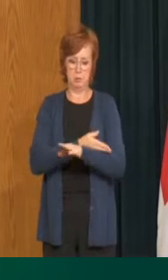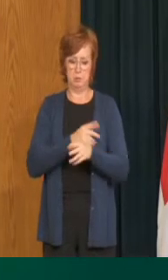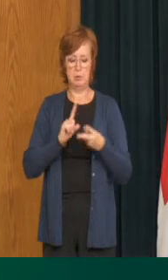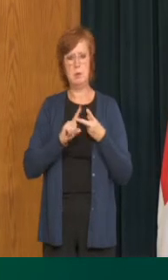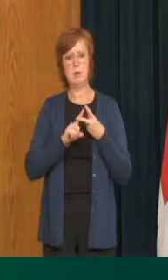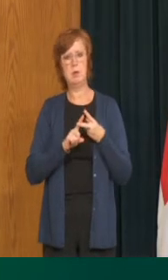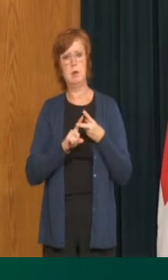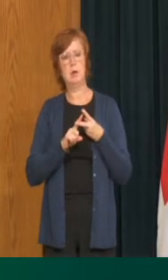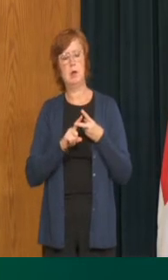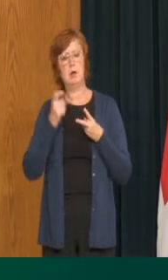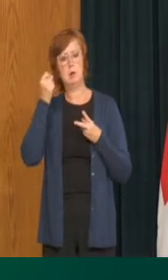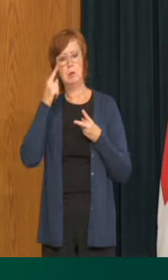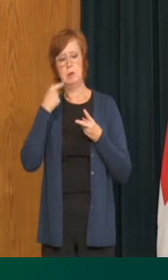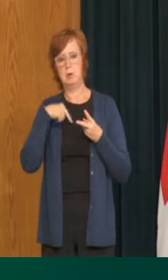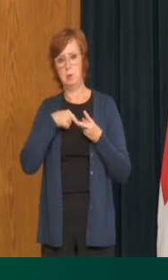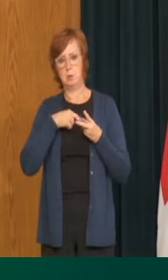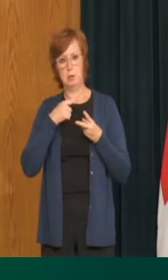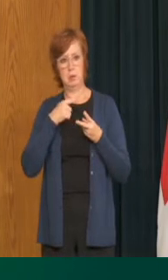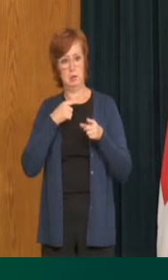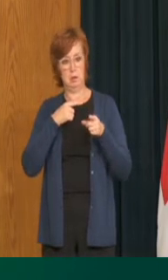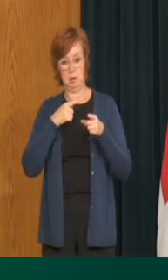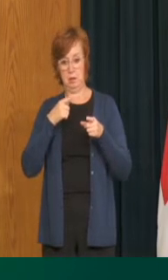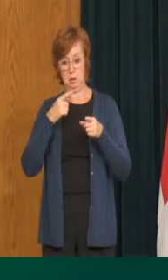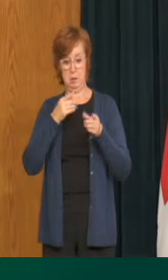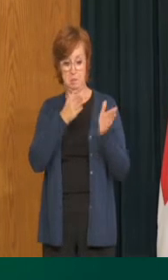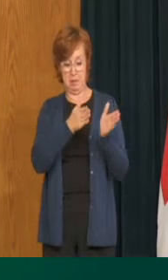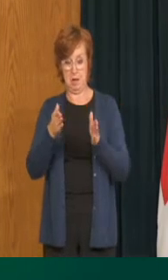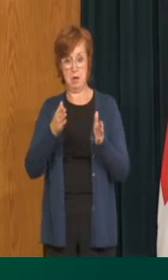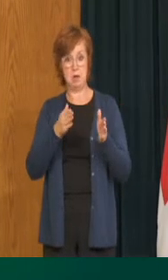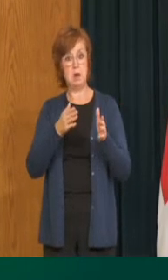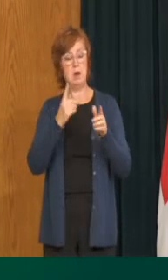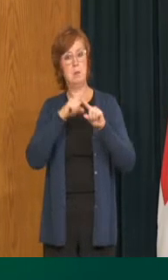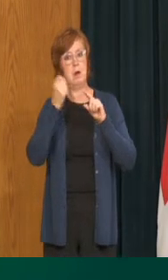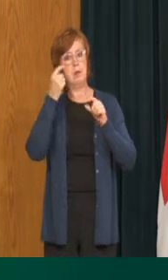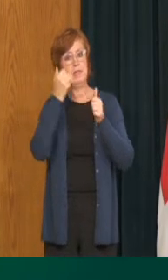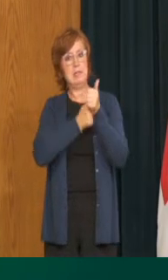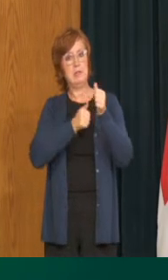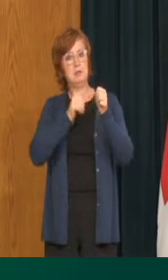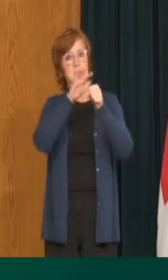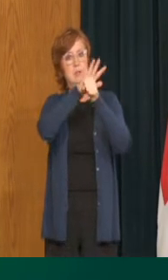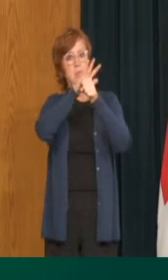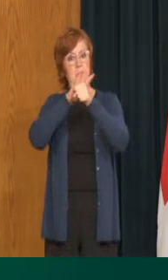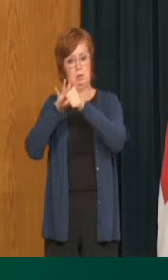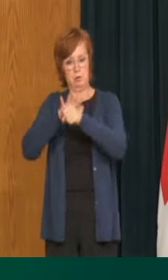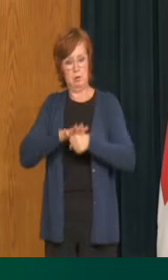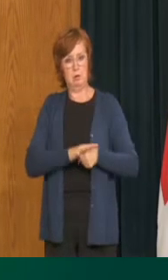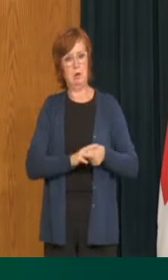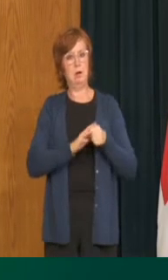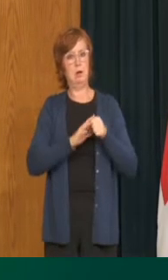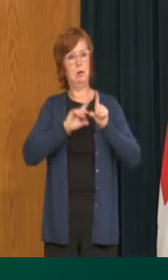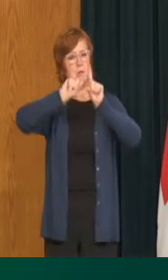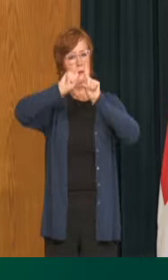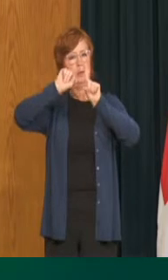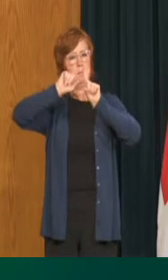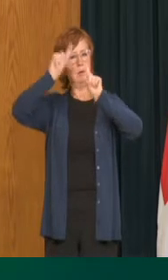is happening, at a local level to adjust the processes as schools reopen. As we